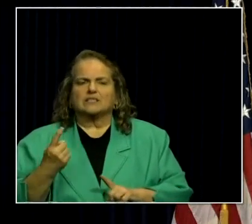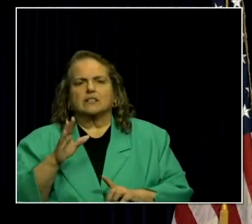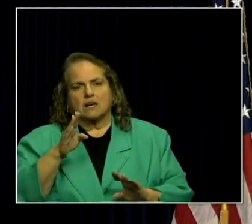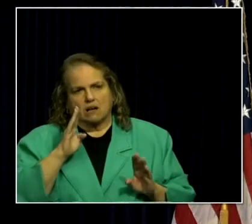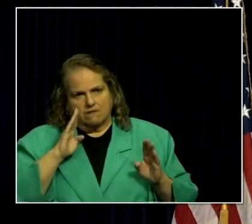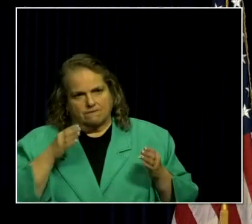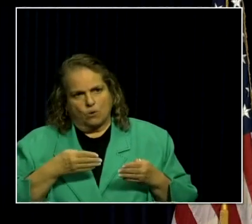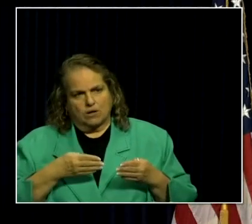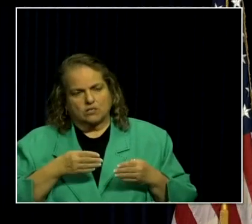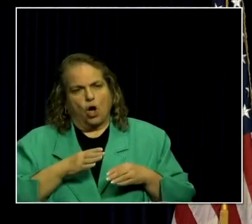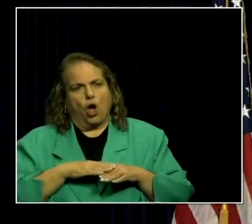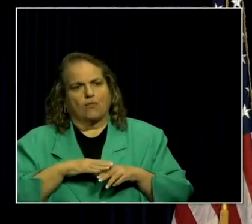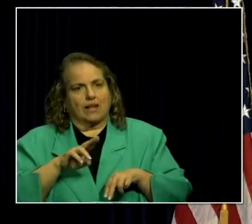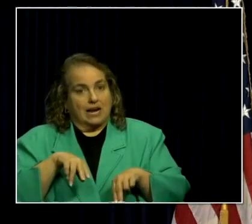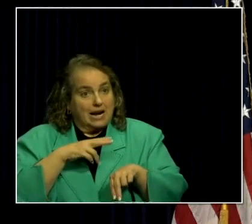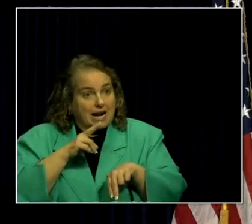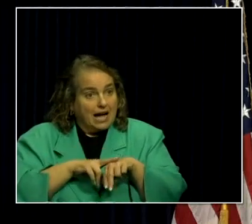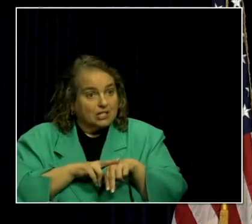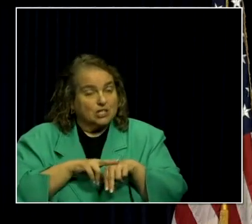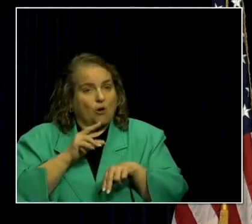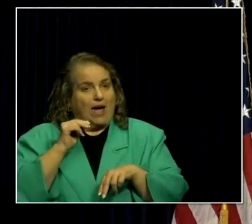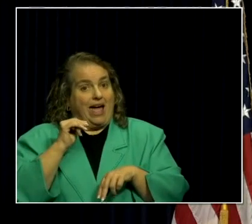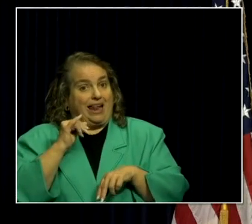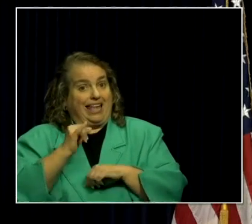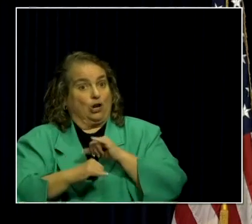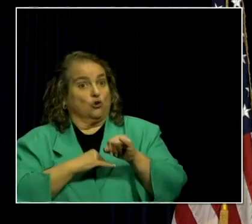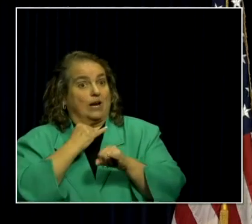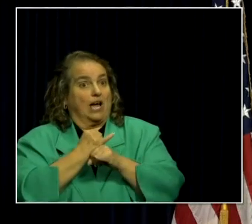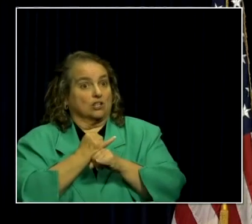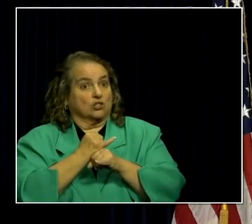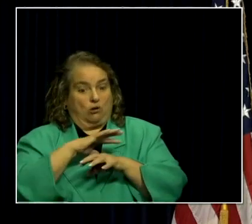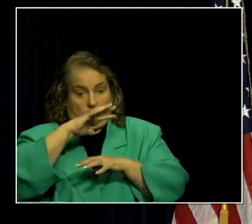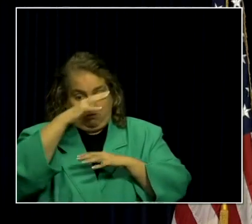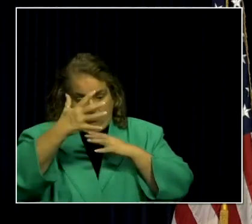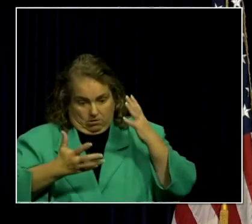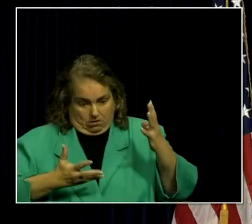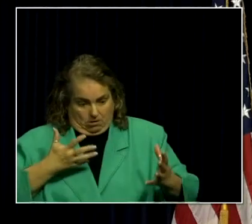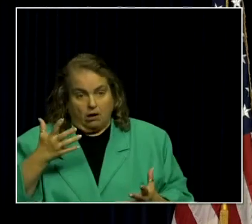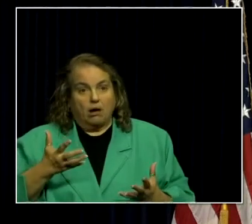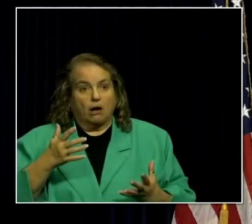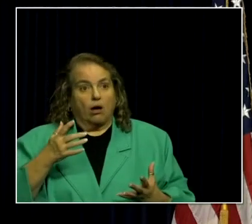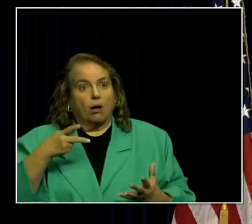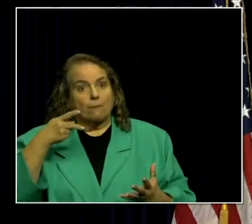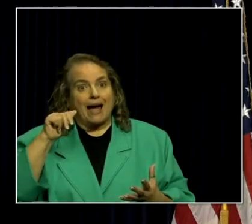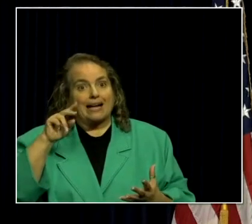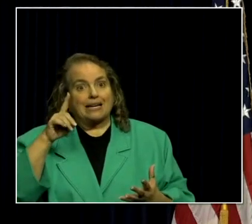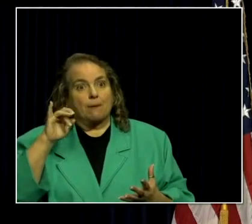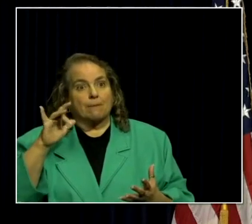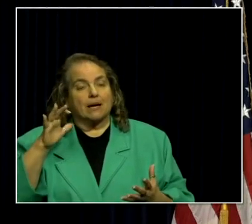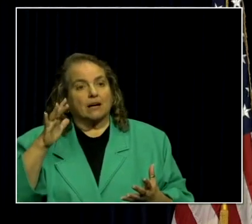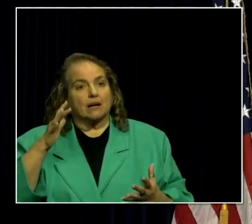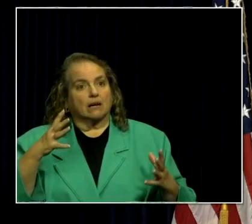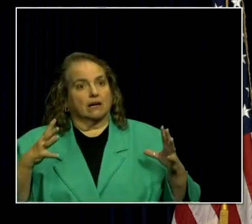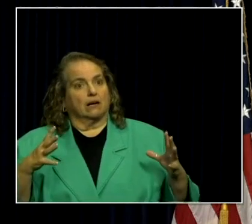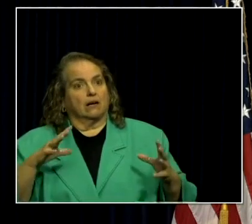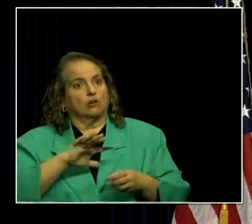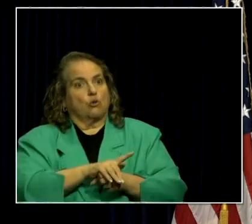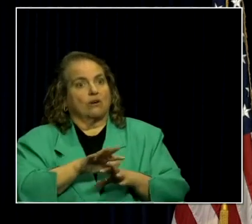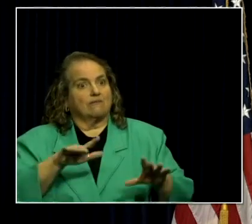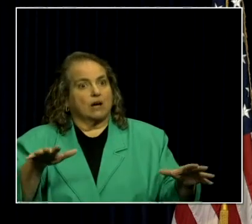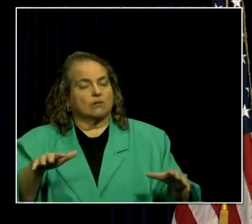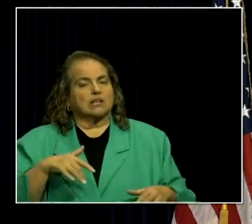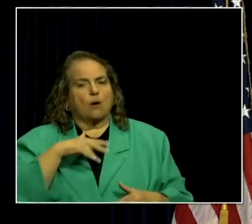on the national and the international pandemic and the health crisis that is at hand. All right, I'm going to read one